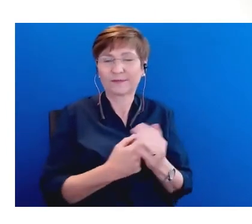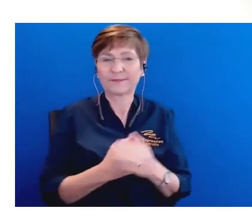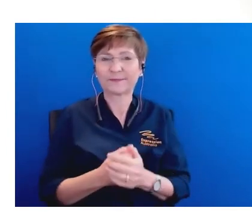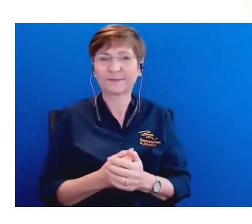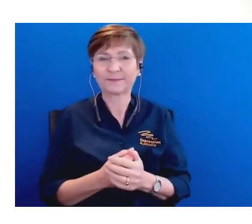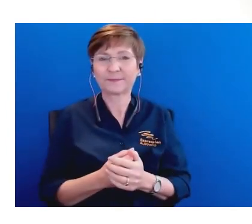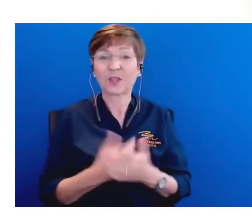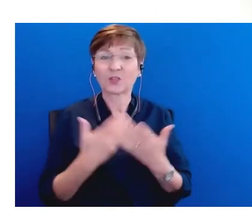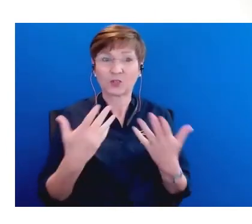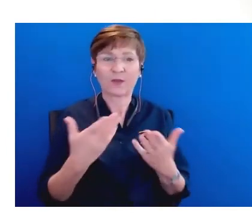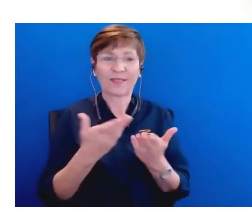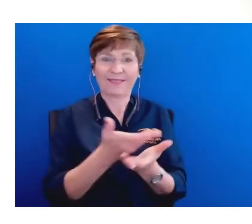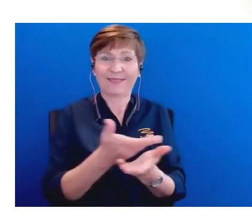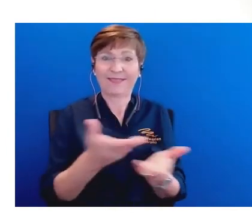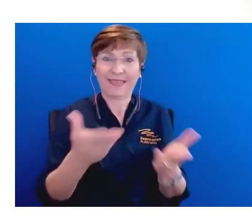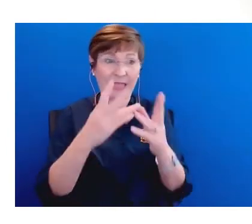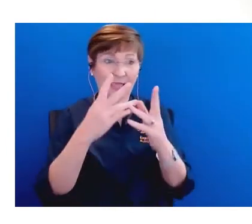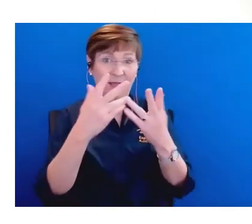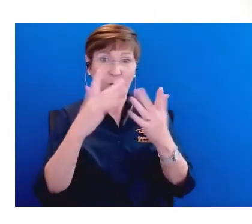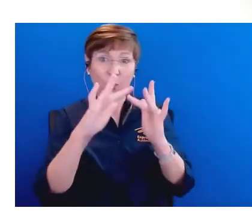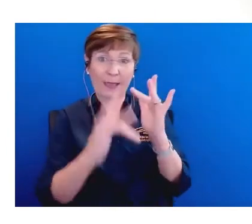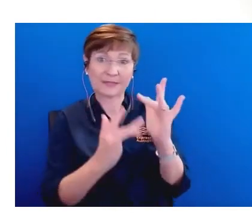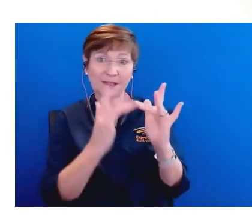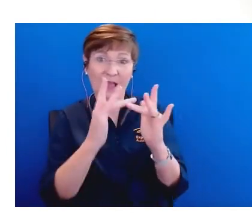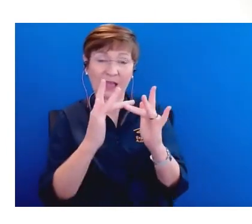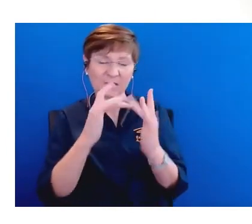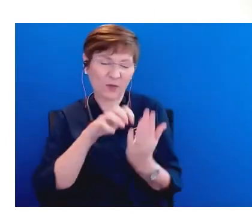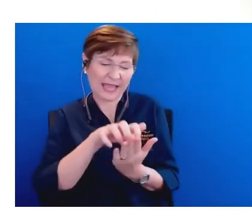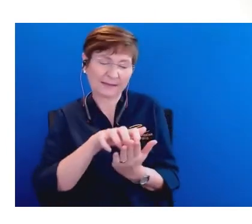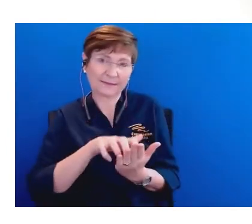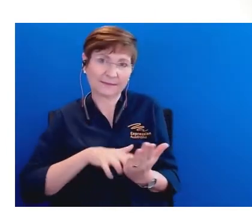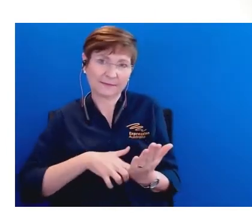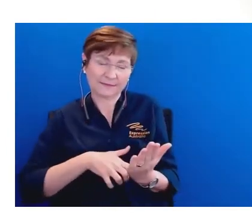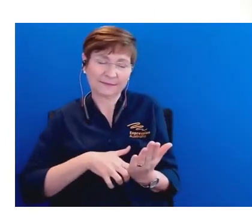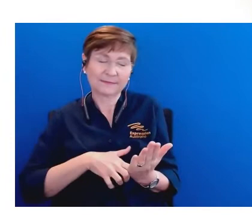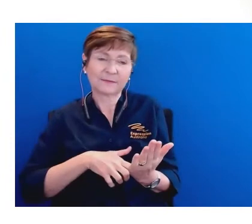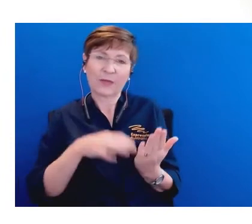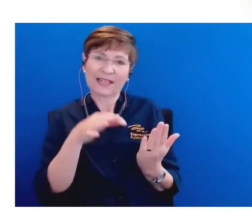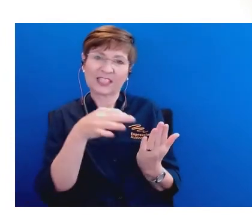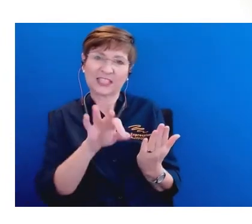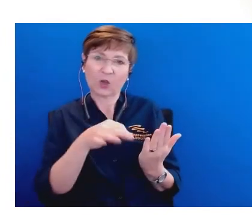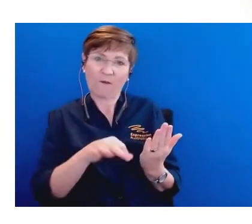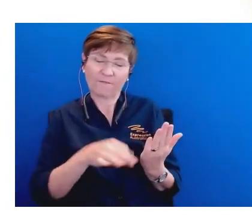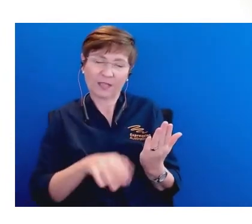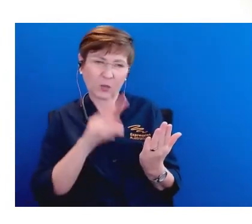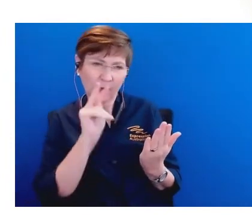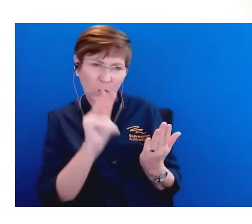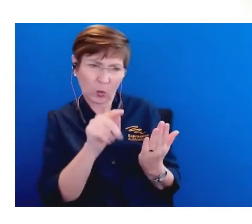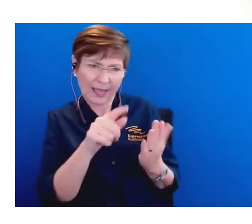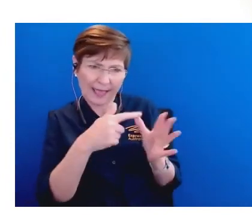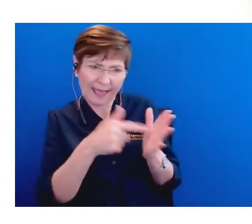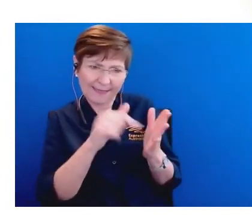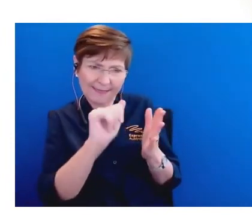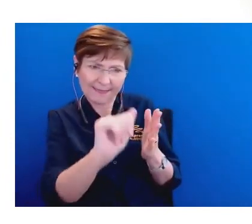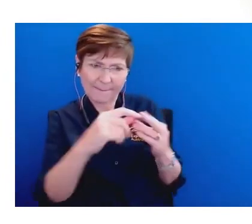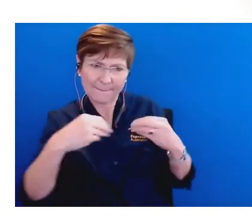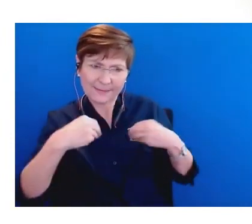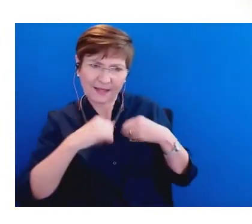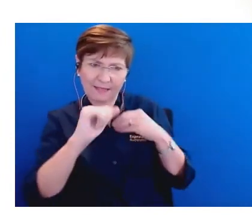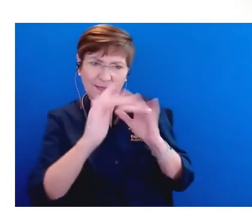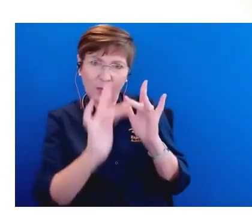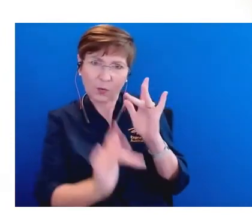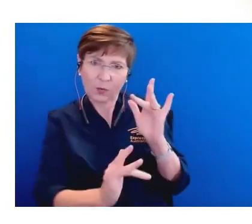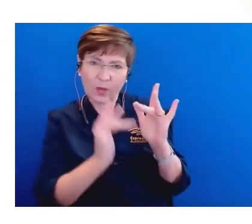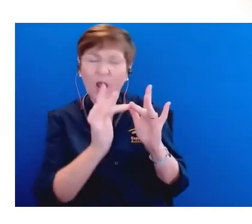websites against all of these criteria was really to survey the general state of play in the industry. So not to name and